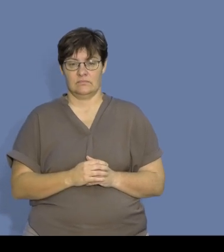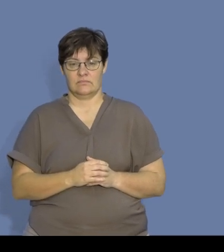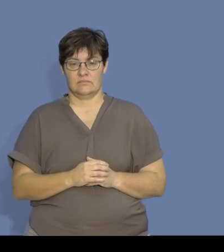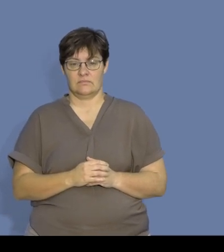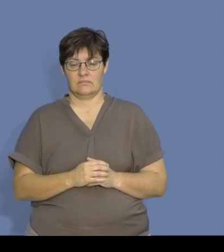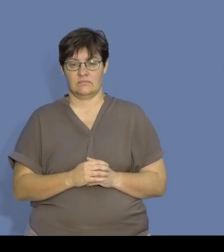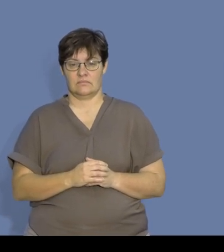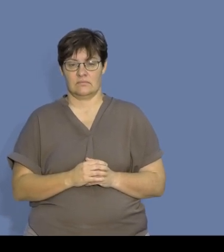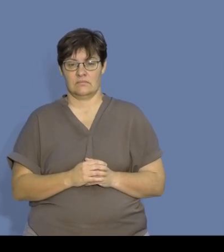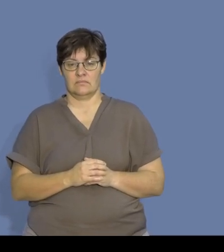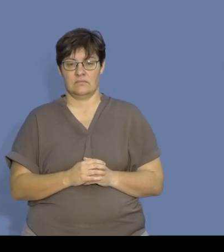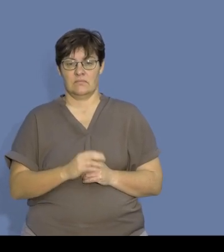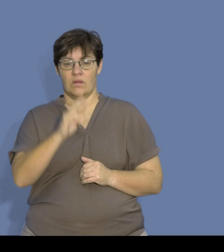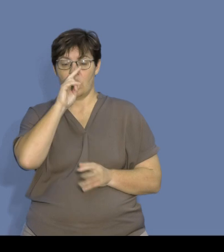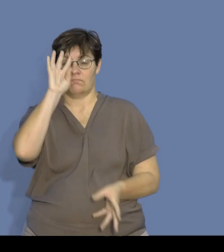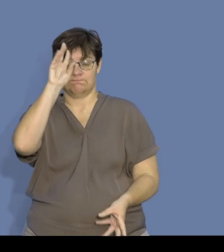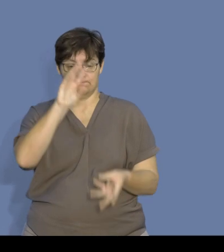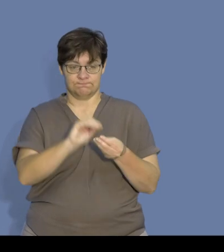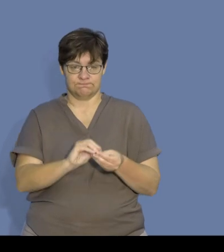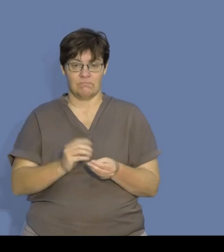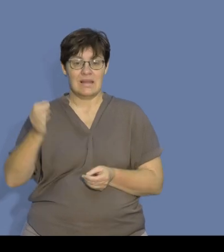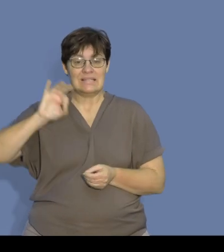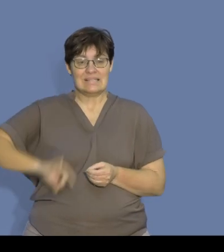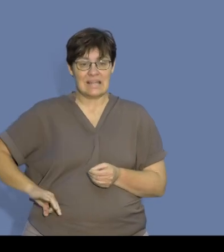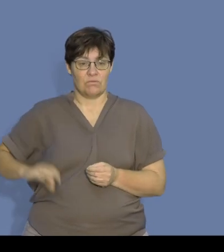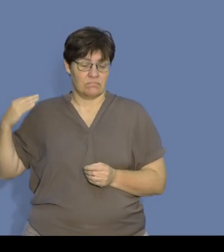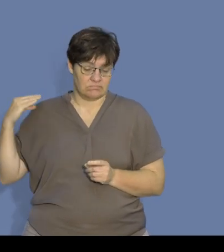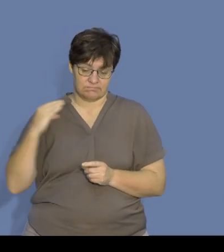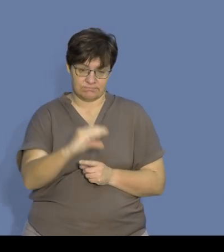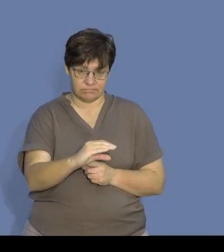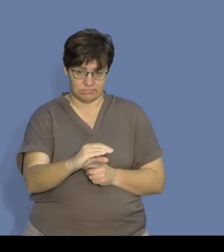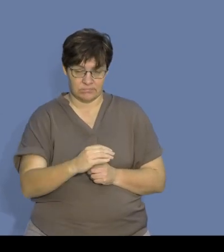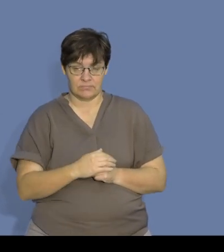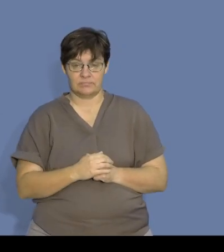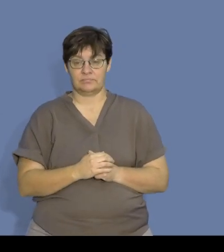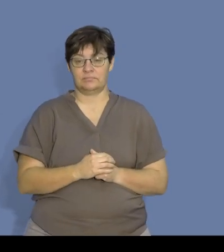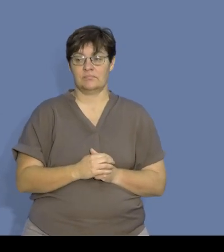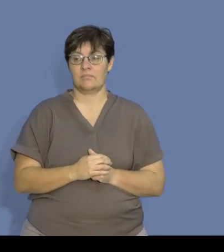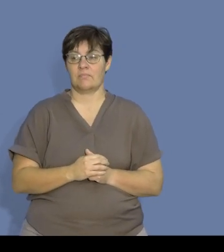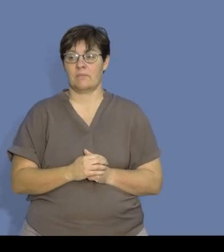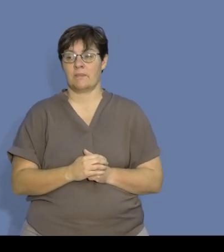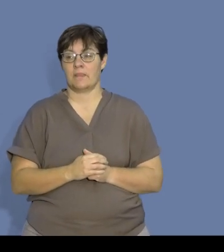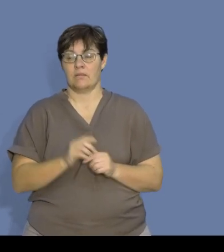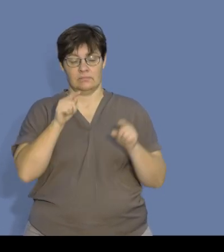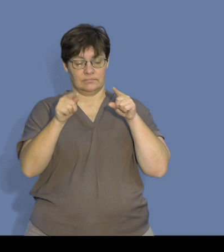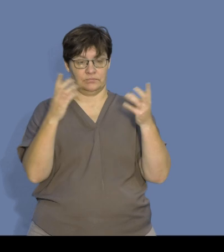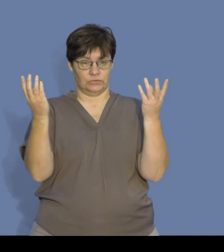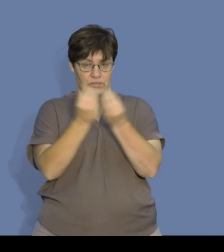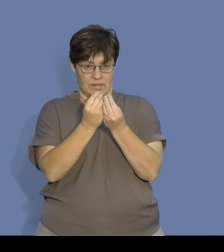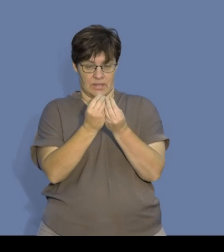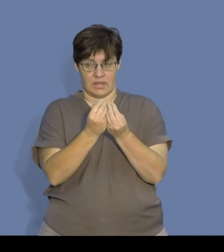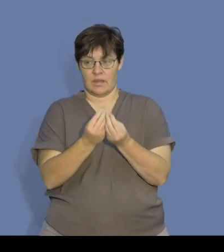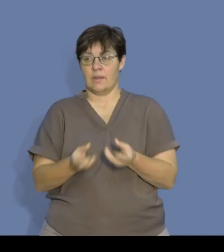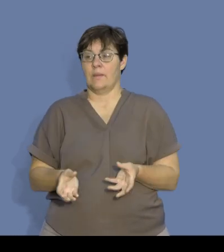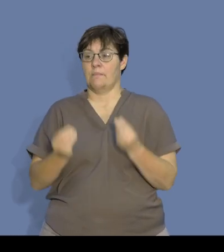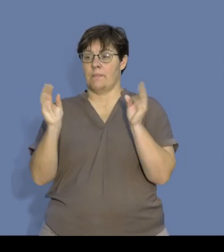Right, so if I look at the total salary allocated thus far, remember I'm now simply adding these two